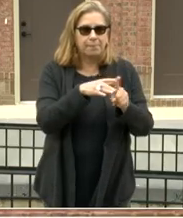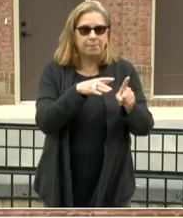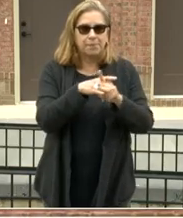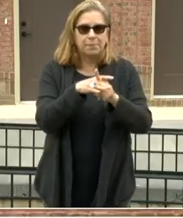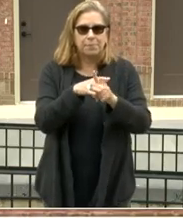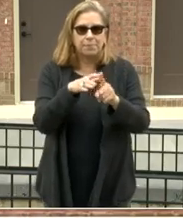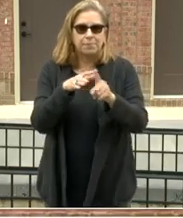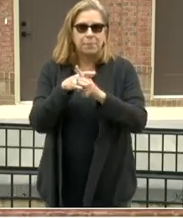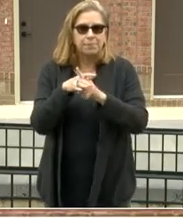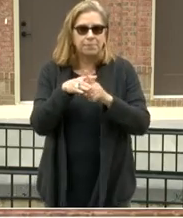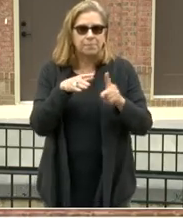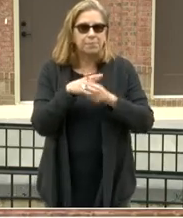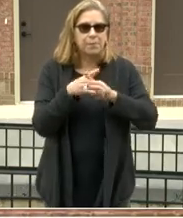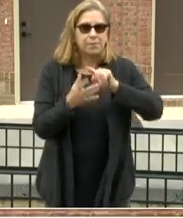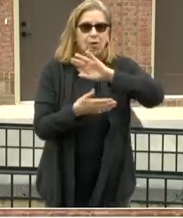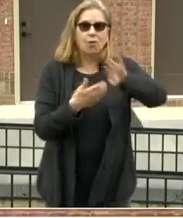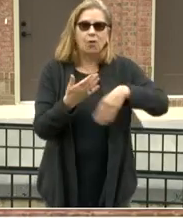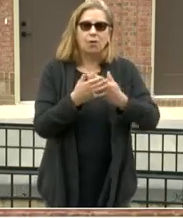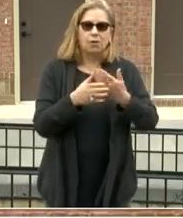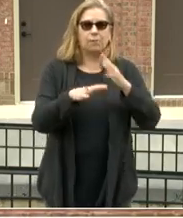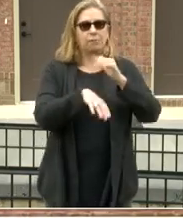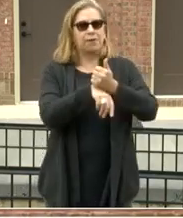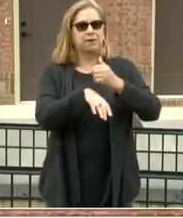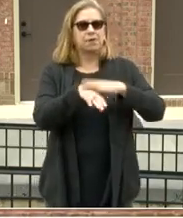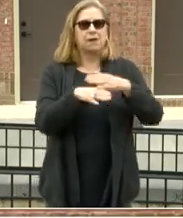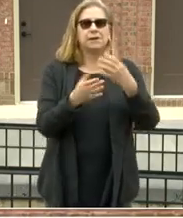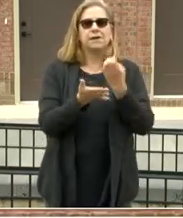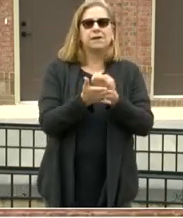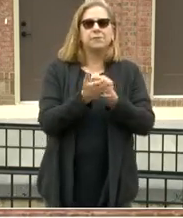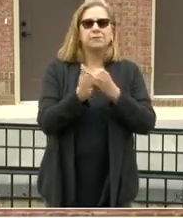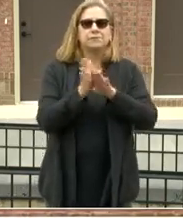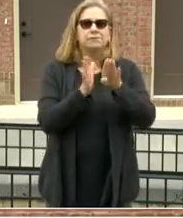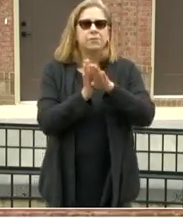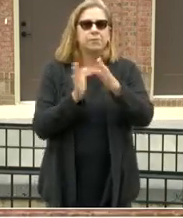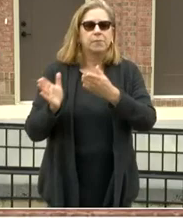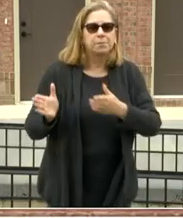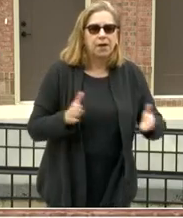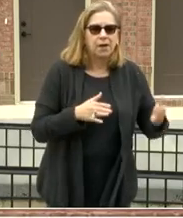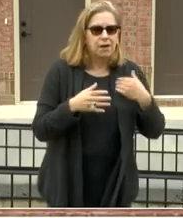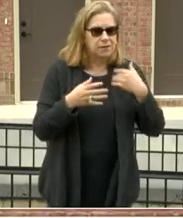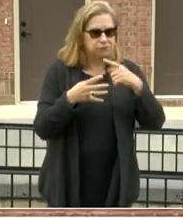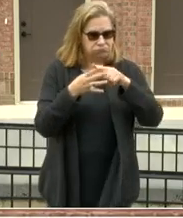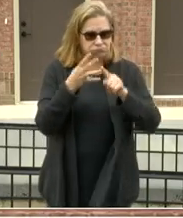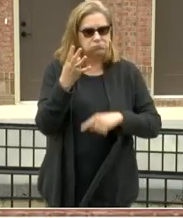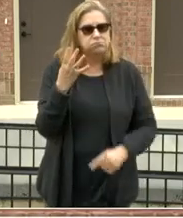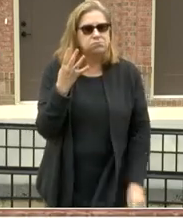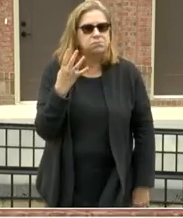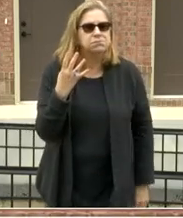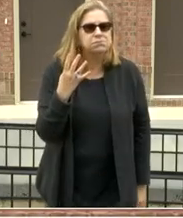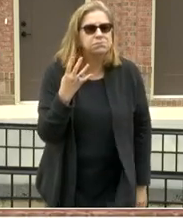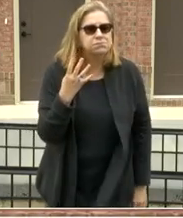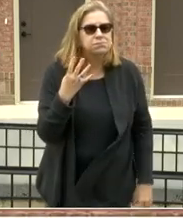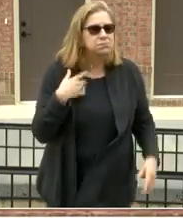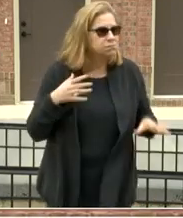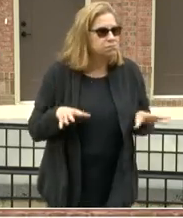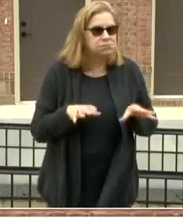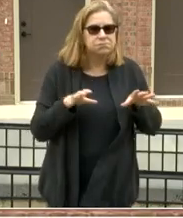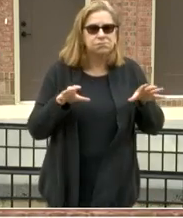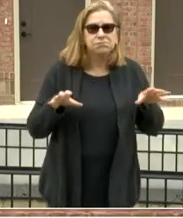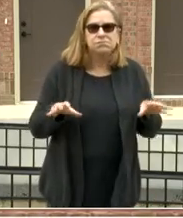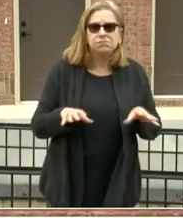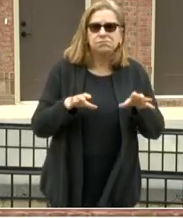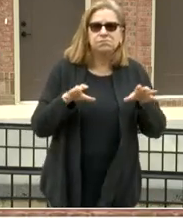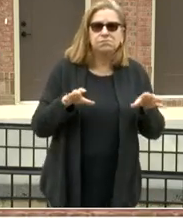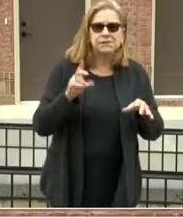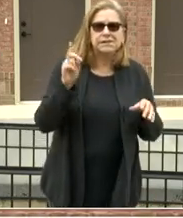deputy mayor and the mayor and their team to do just these types of things. Because as the mayor stated, one of the ways that people in this